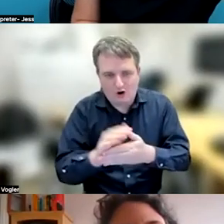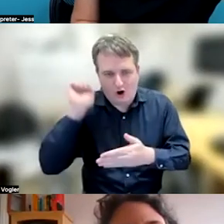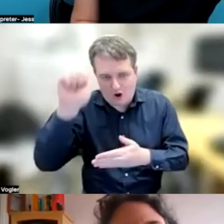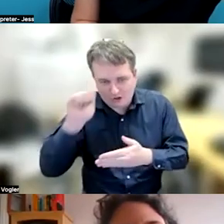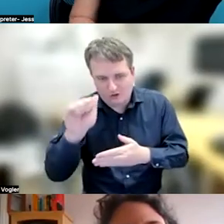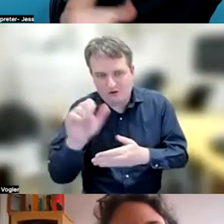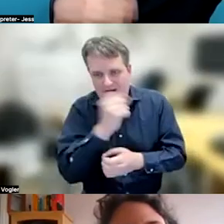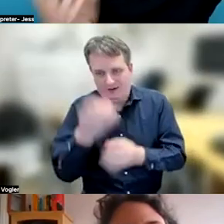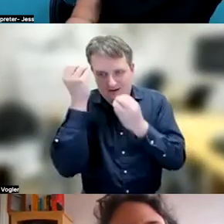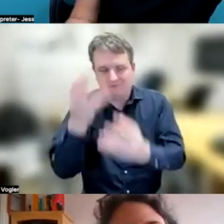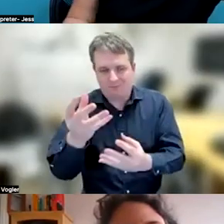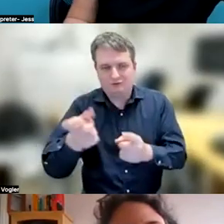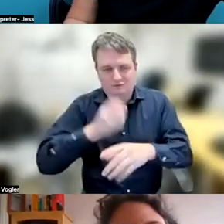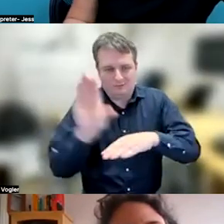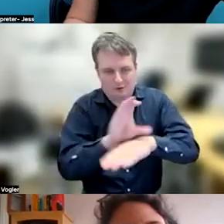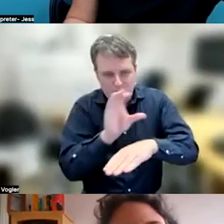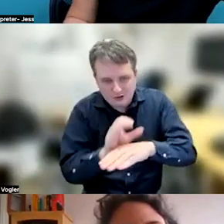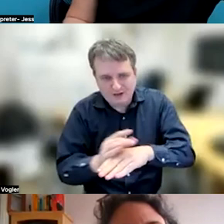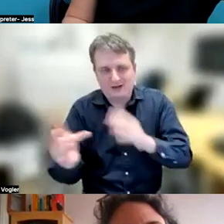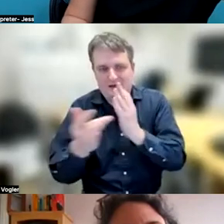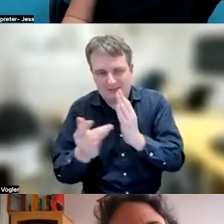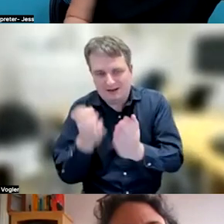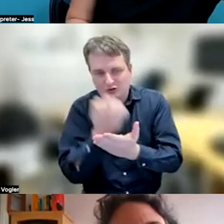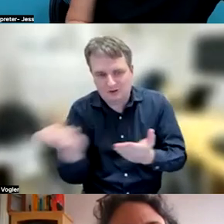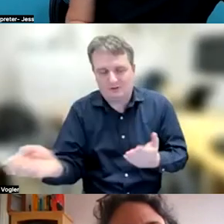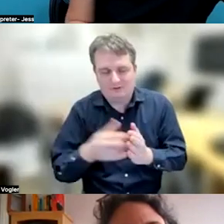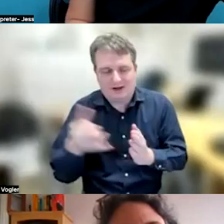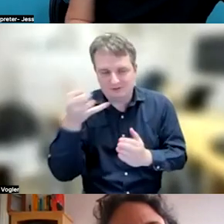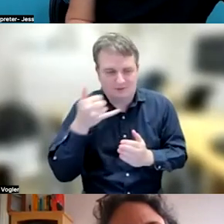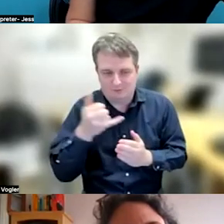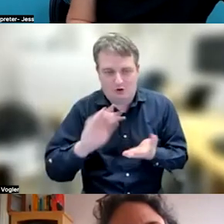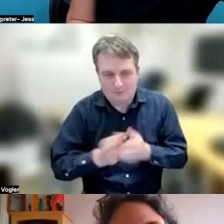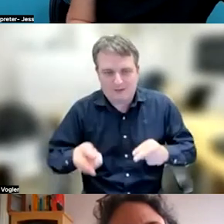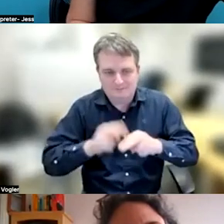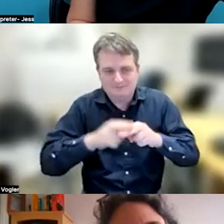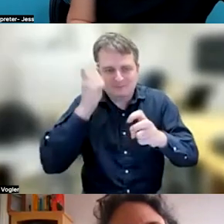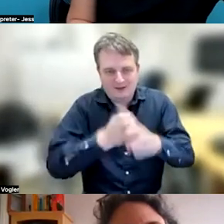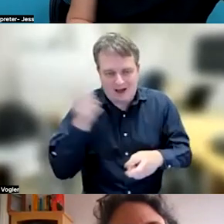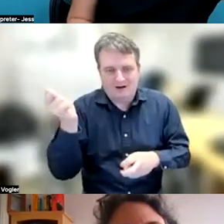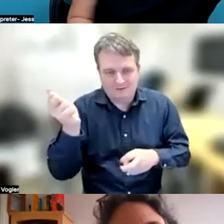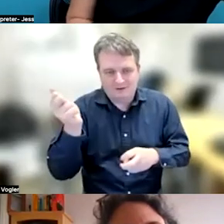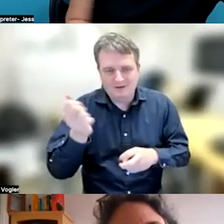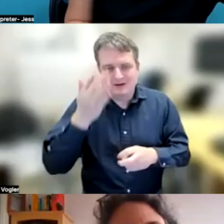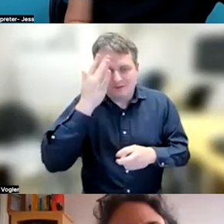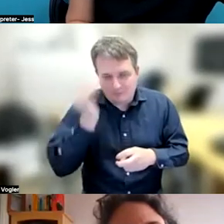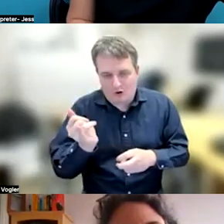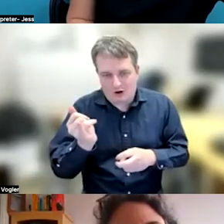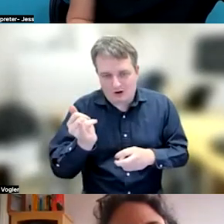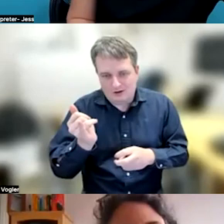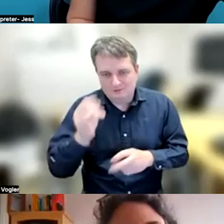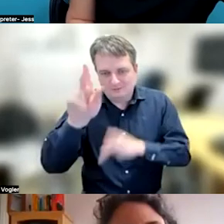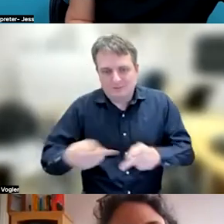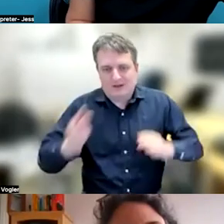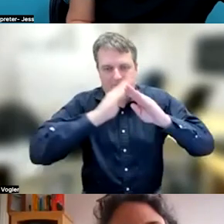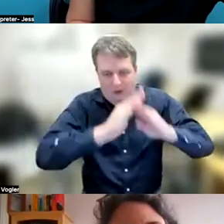to provide more accessibility with copyright issues, and getting past all that red tape, as far as equipment goes